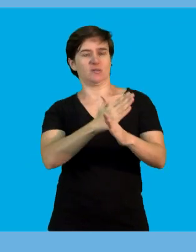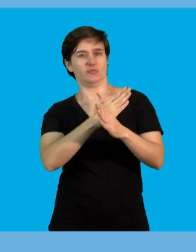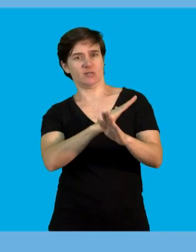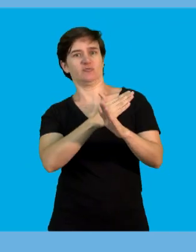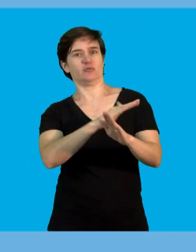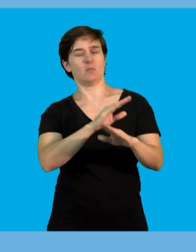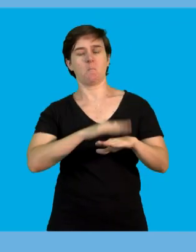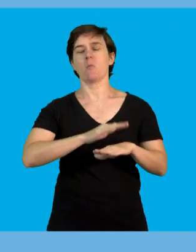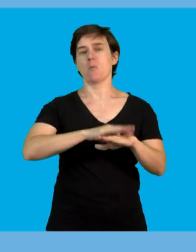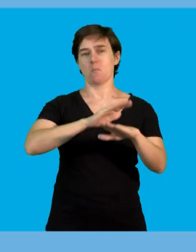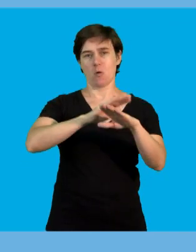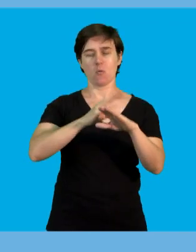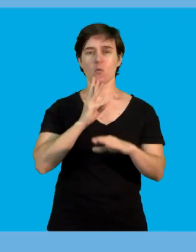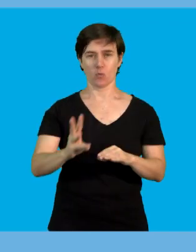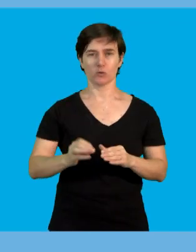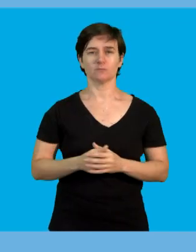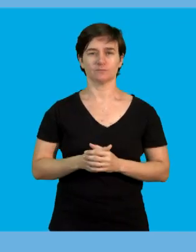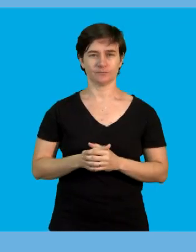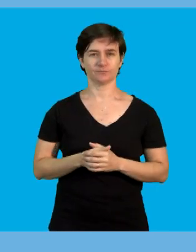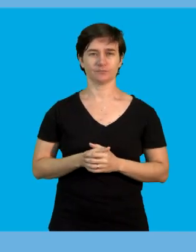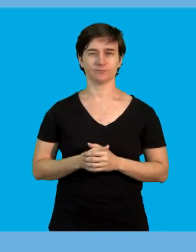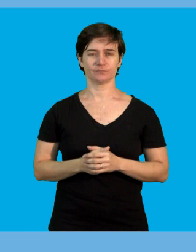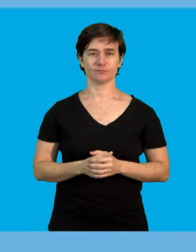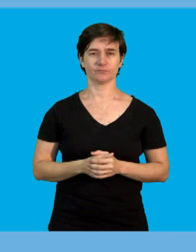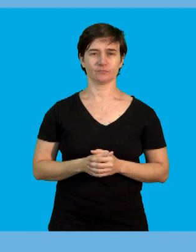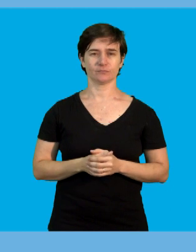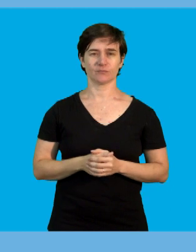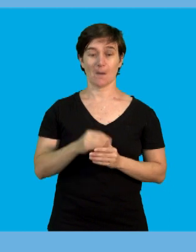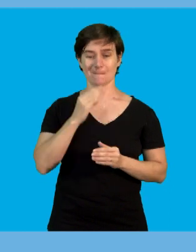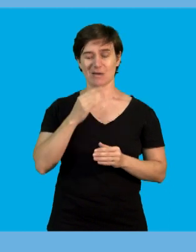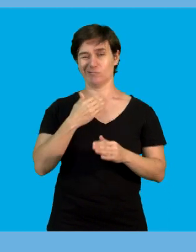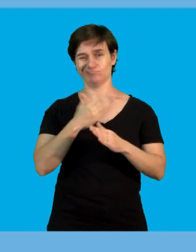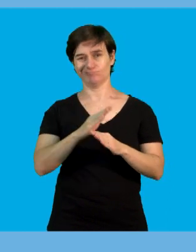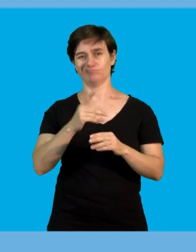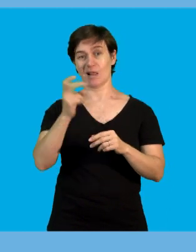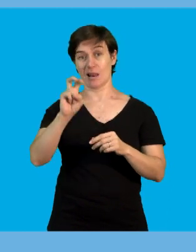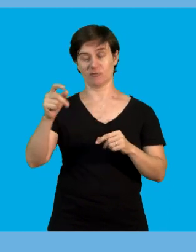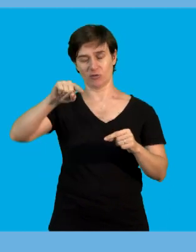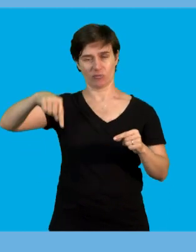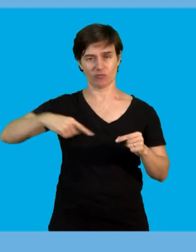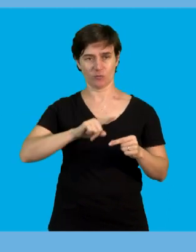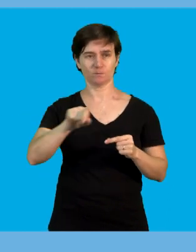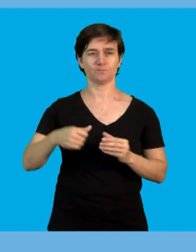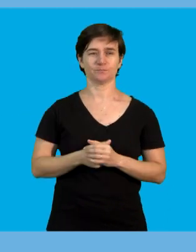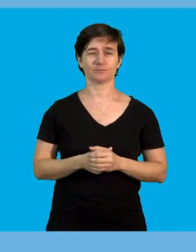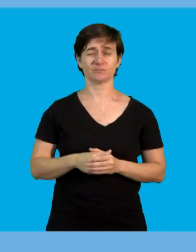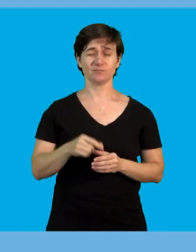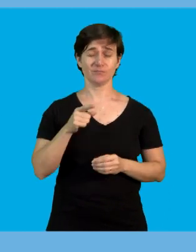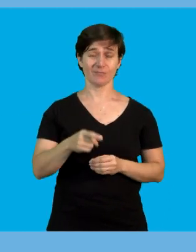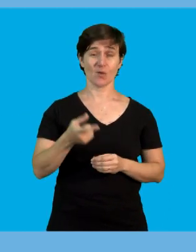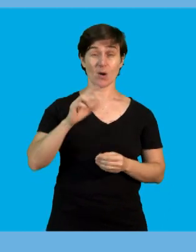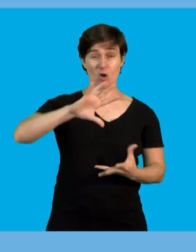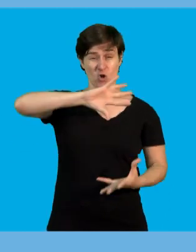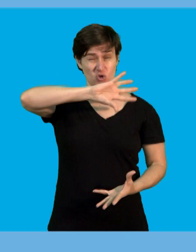more resistors in a circuit, in series rather, we are going to be now increasing the resistance of the circuit. Furthermore, when the